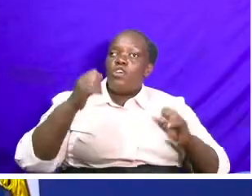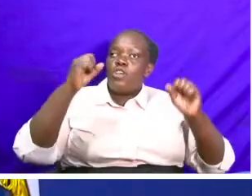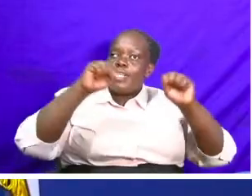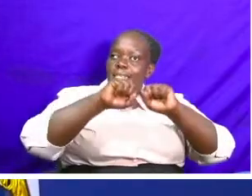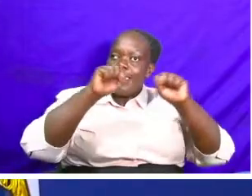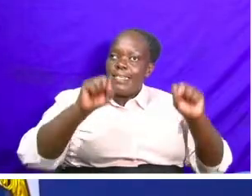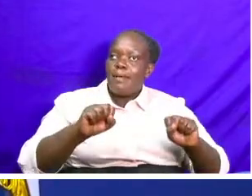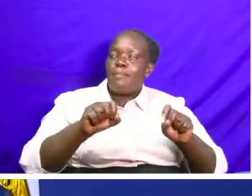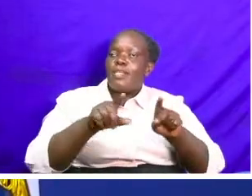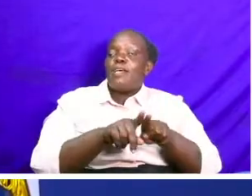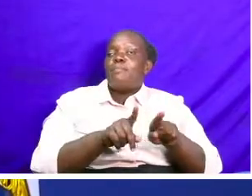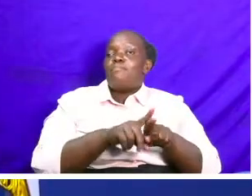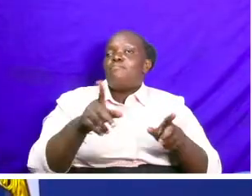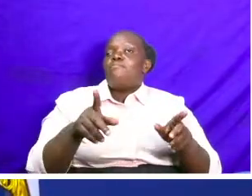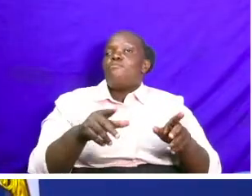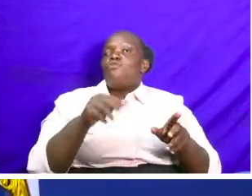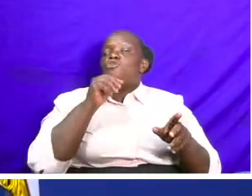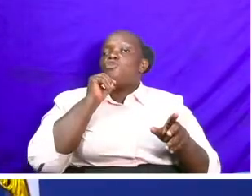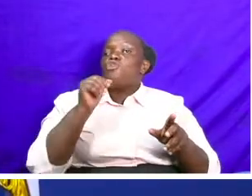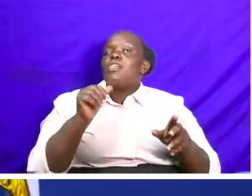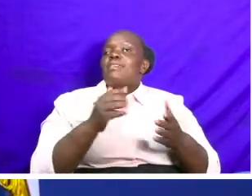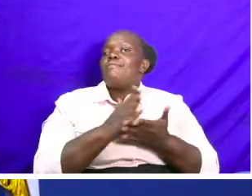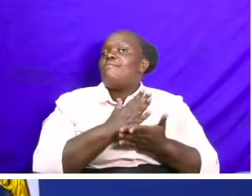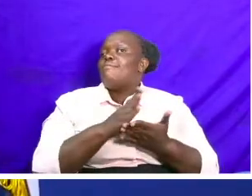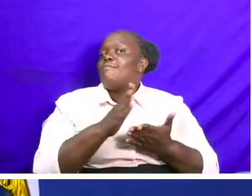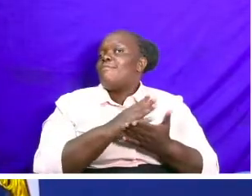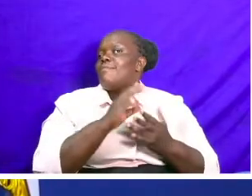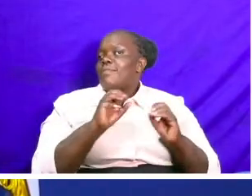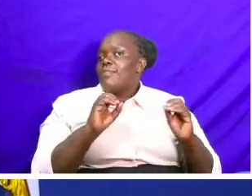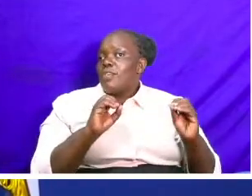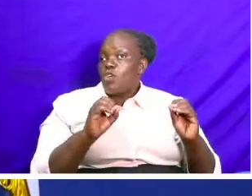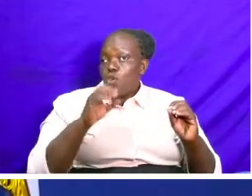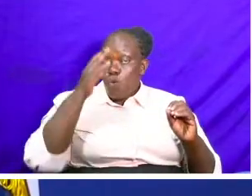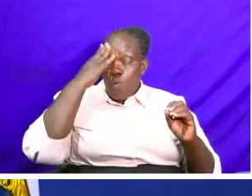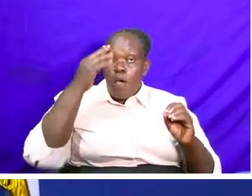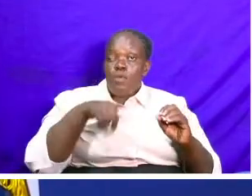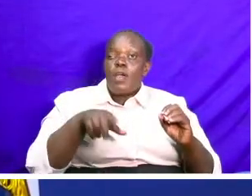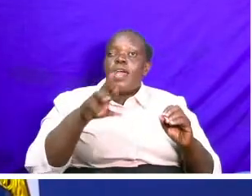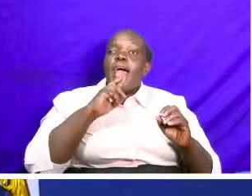is restorative. It's not retributive, because we are